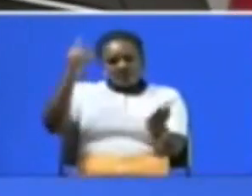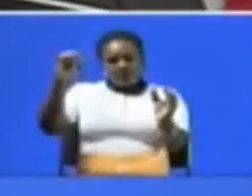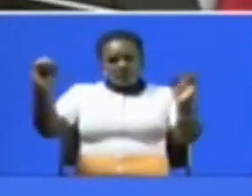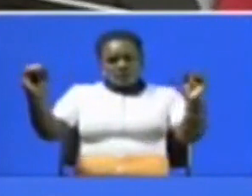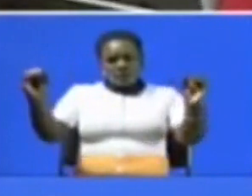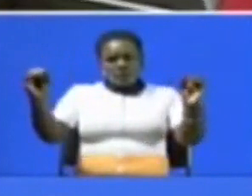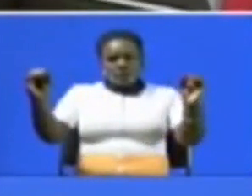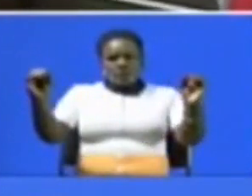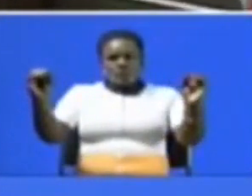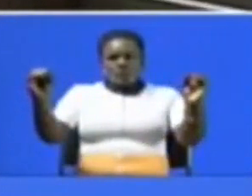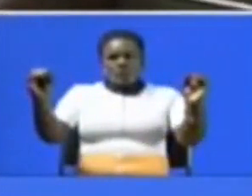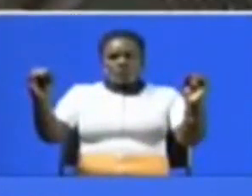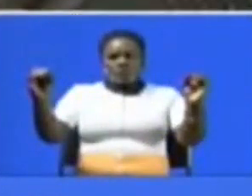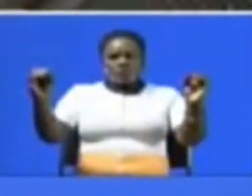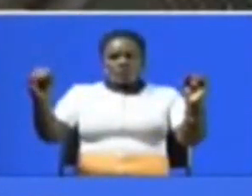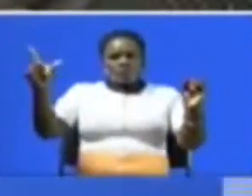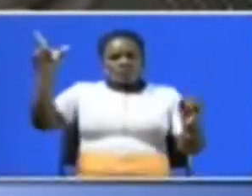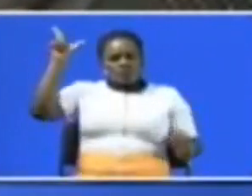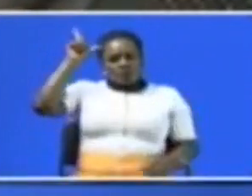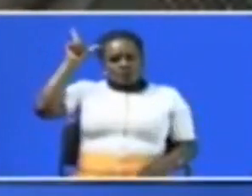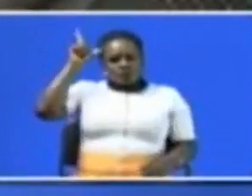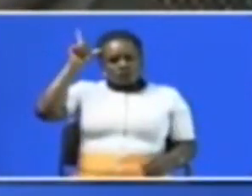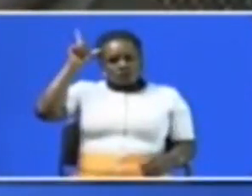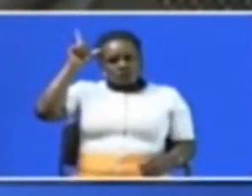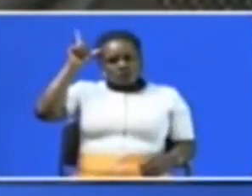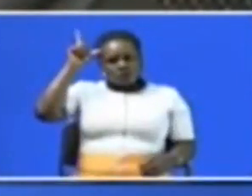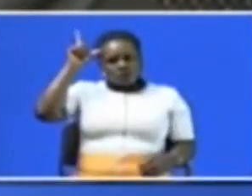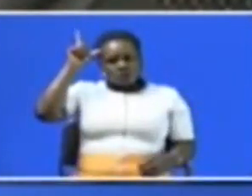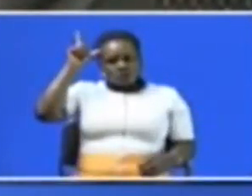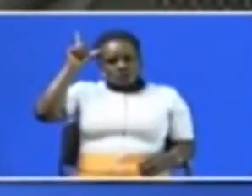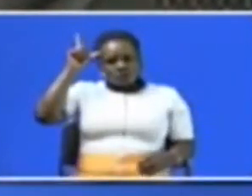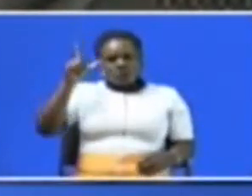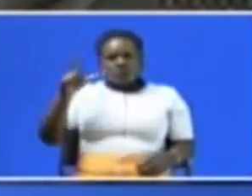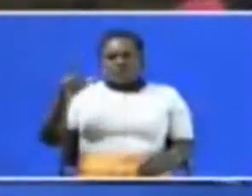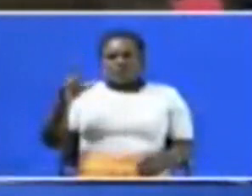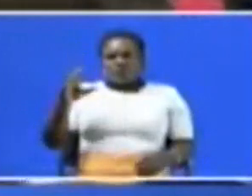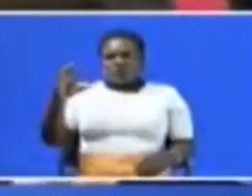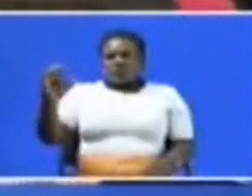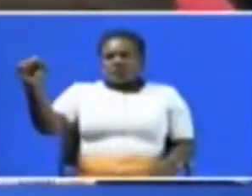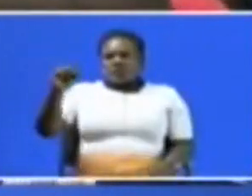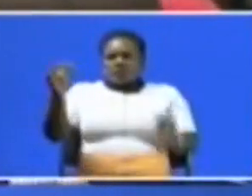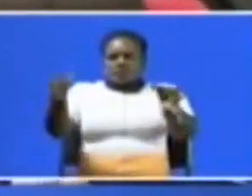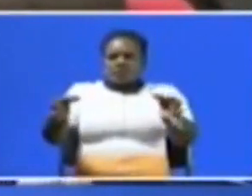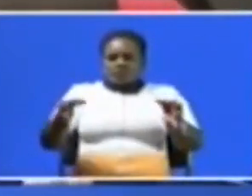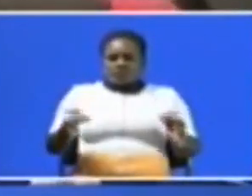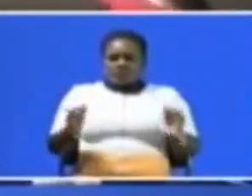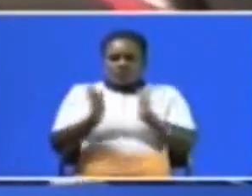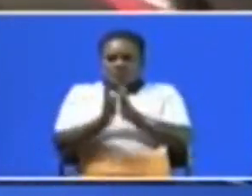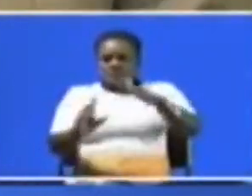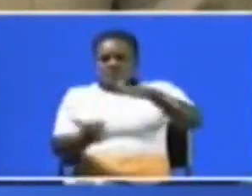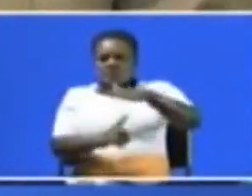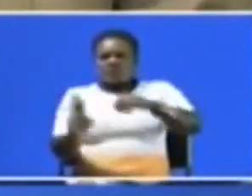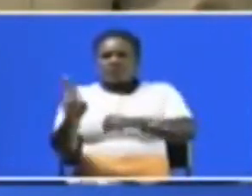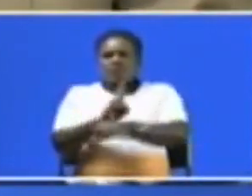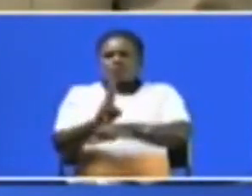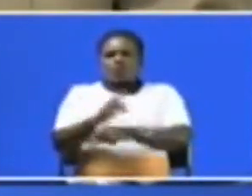understand the logistics that Cabinet, Treasury and your foreign ministry have used in